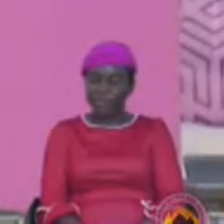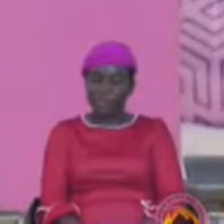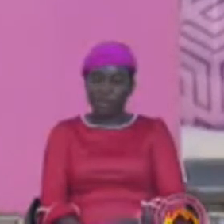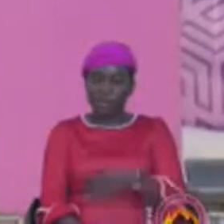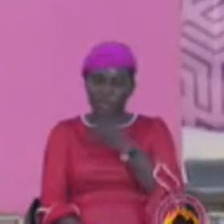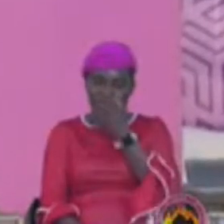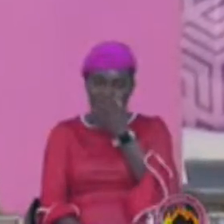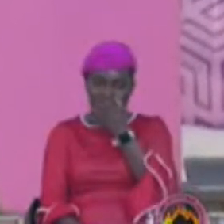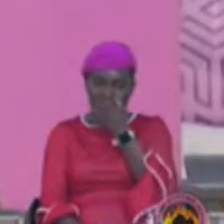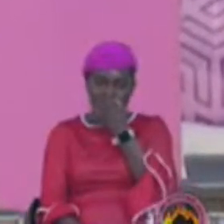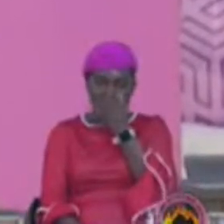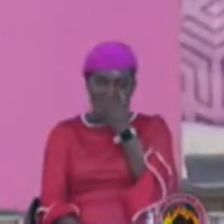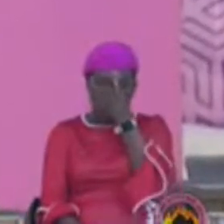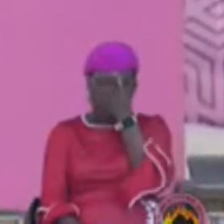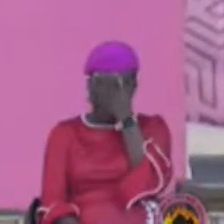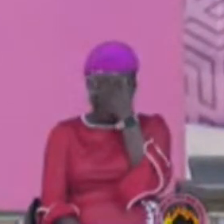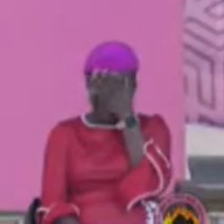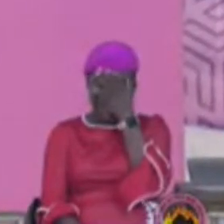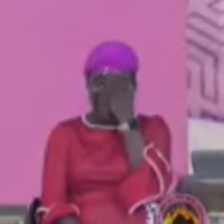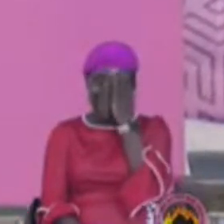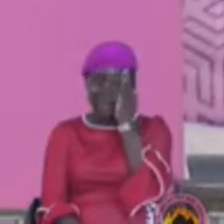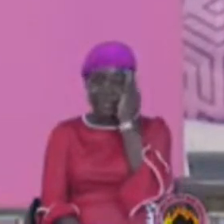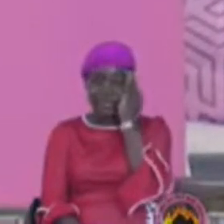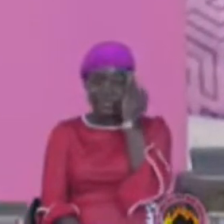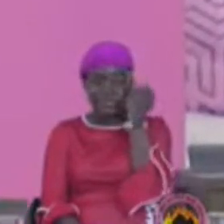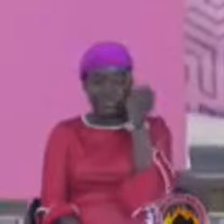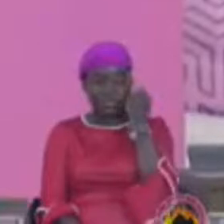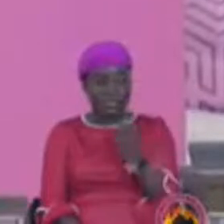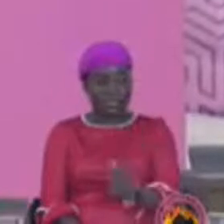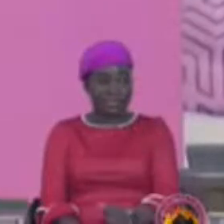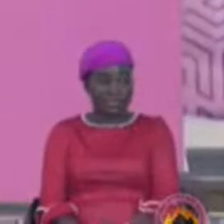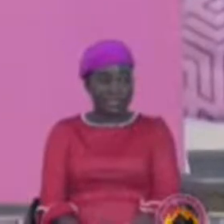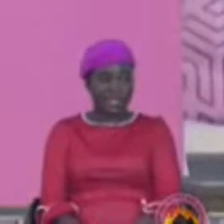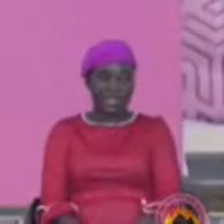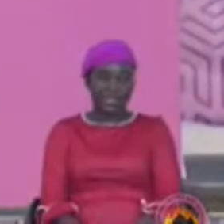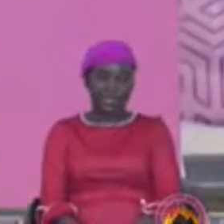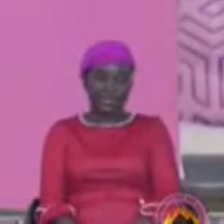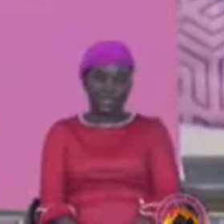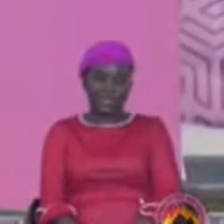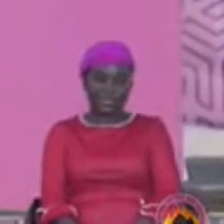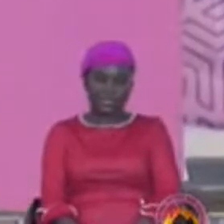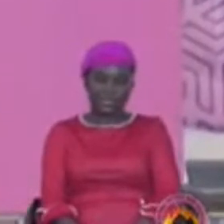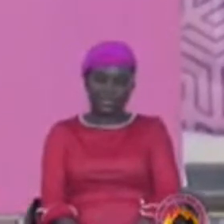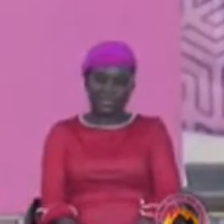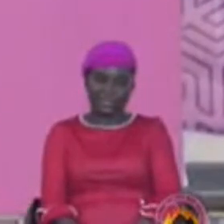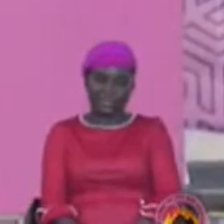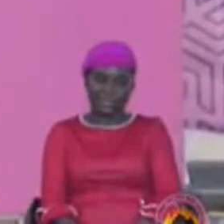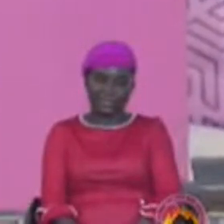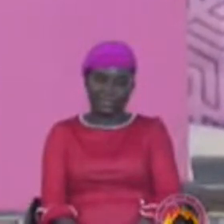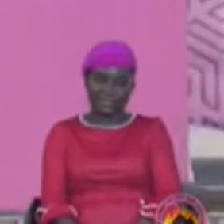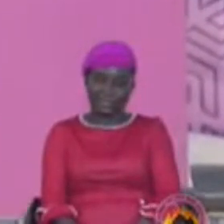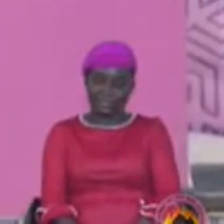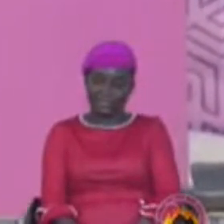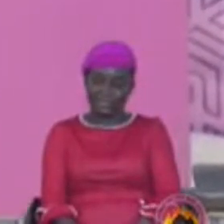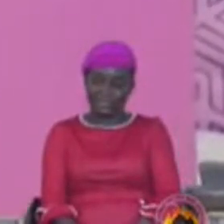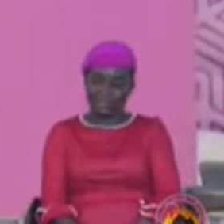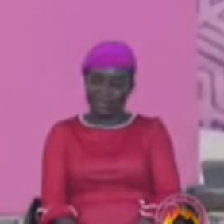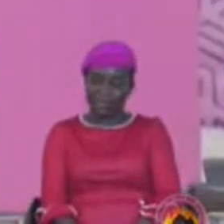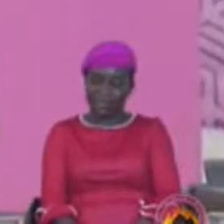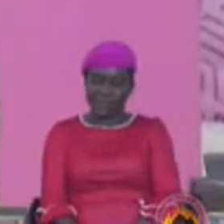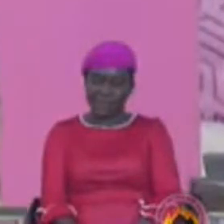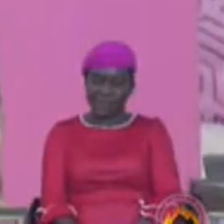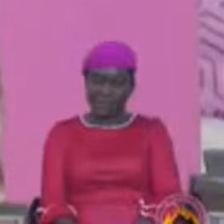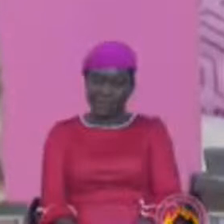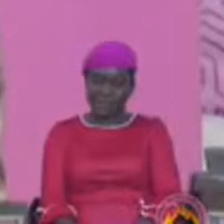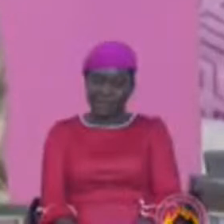lowo dide fun won titi jale osu na nipa ti osu na ma tun pari Olorun tun gbese yanu dide tori pe bi ton tin sise won si eka miran won bere ni